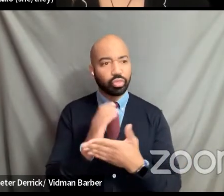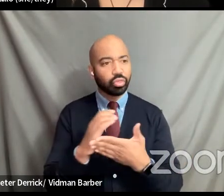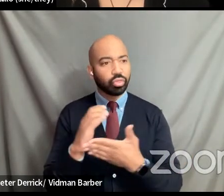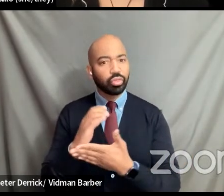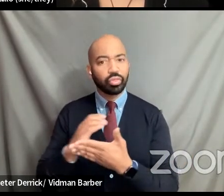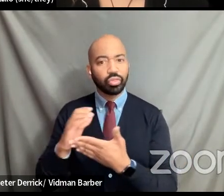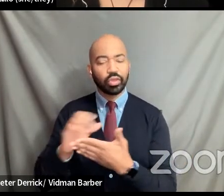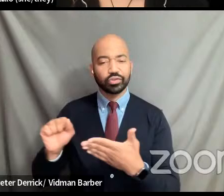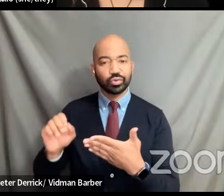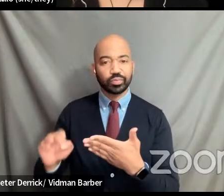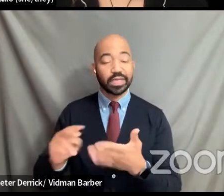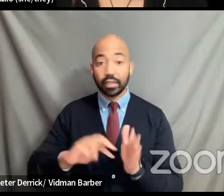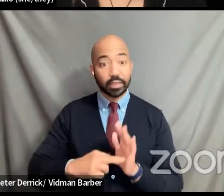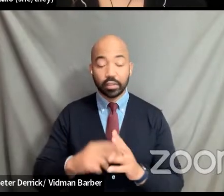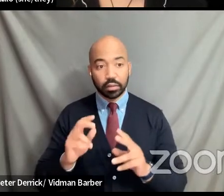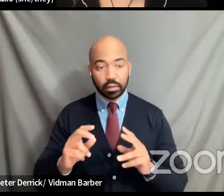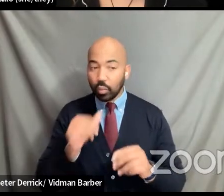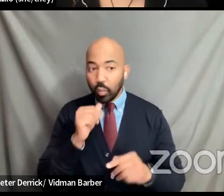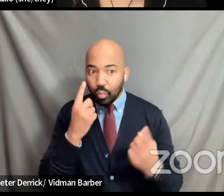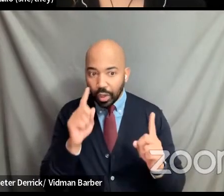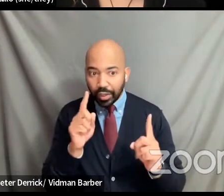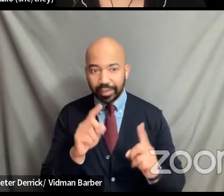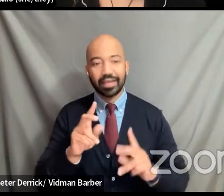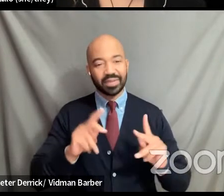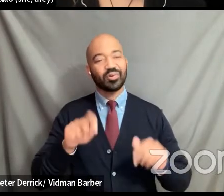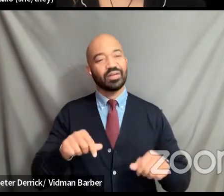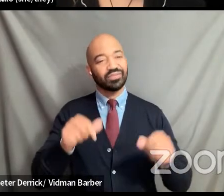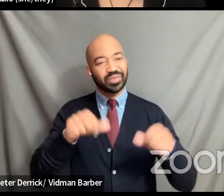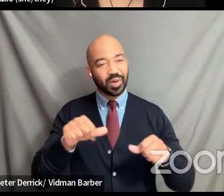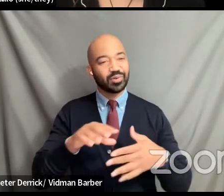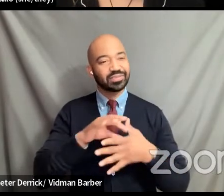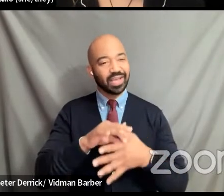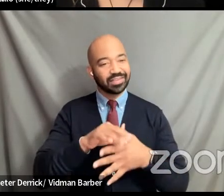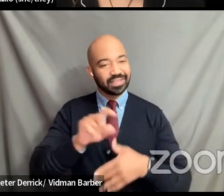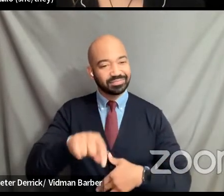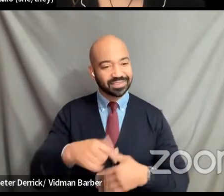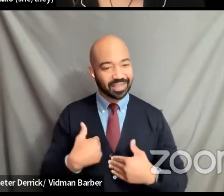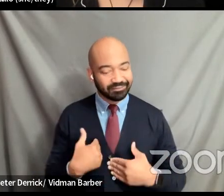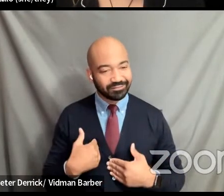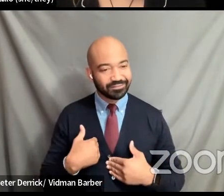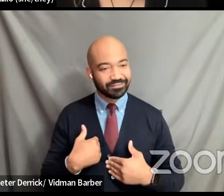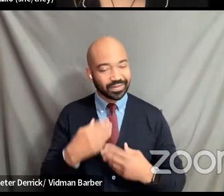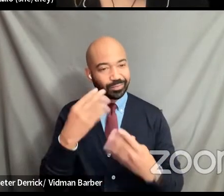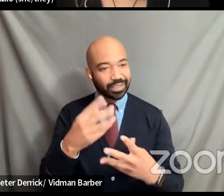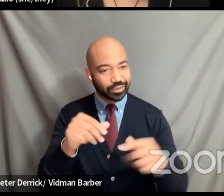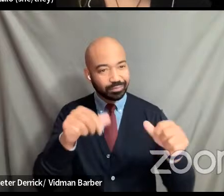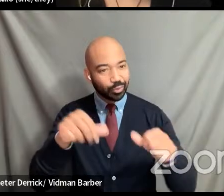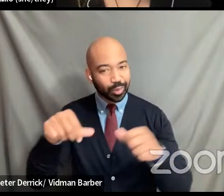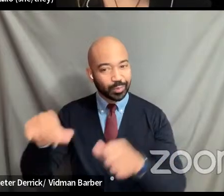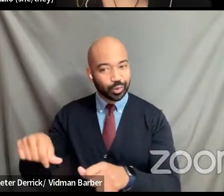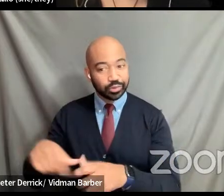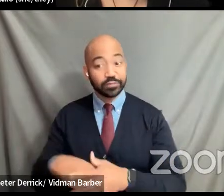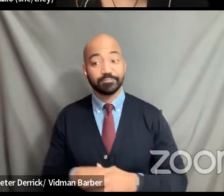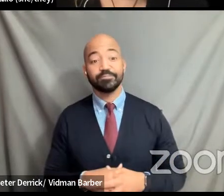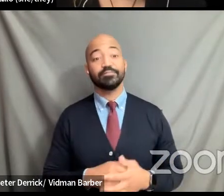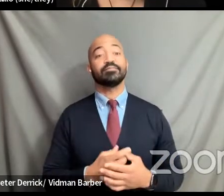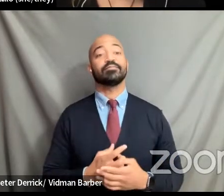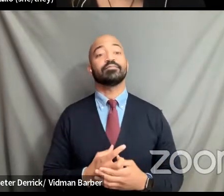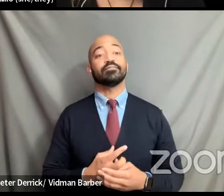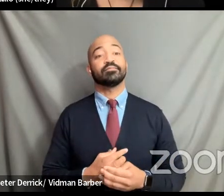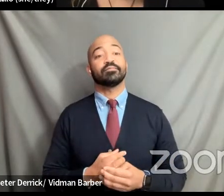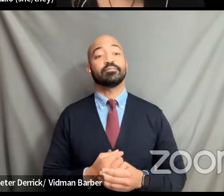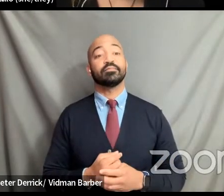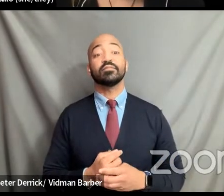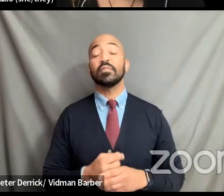wouldn't work, right? Somebody has to post content. And I think we also have to remember that people love to be able